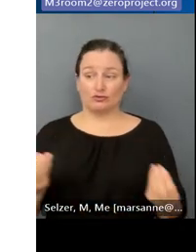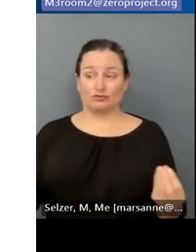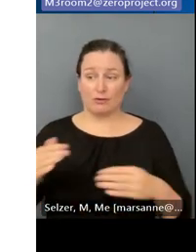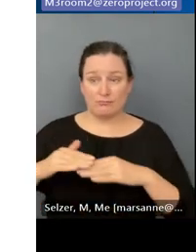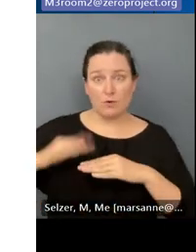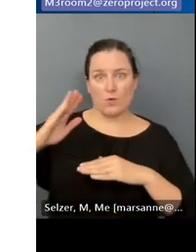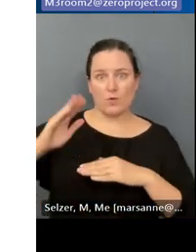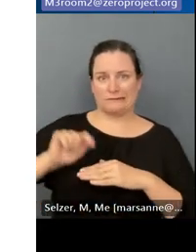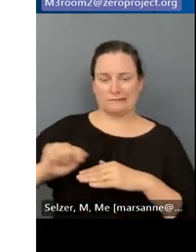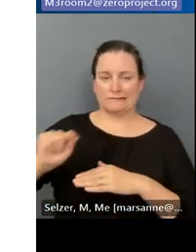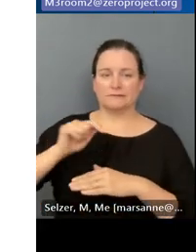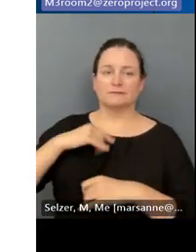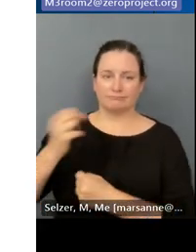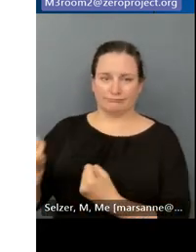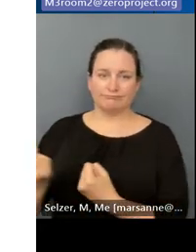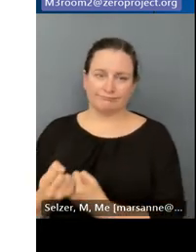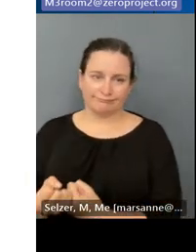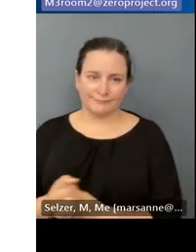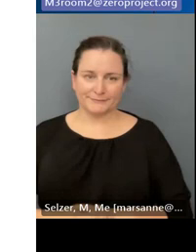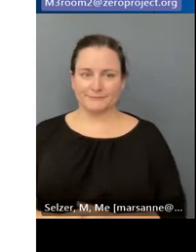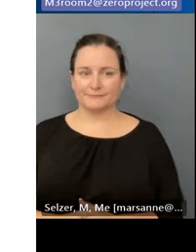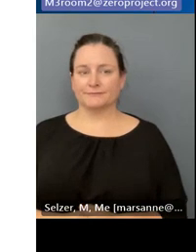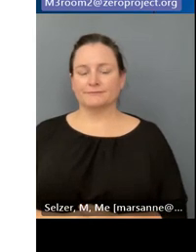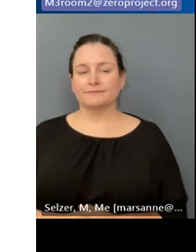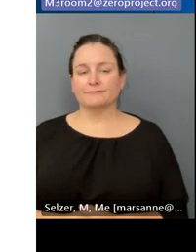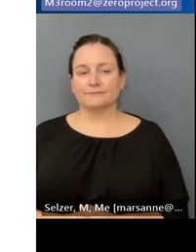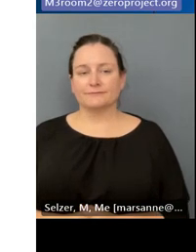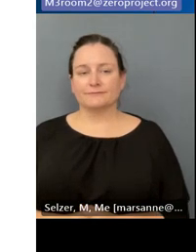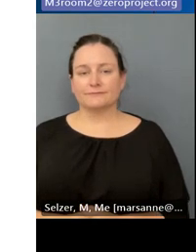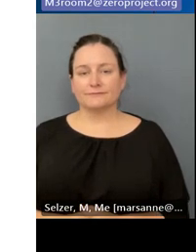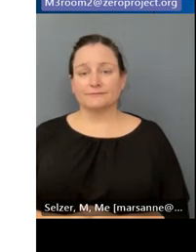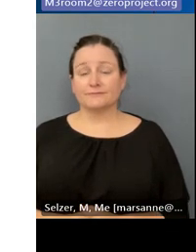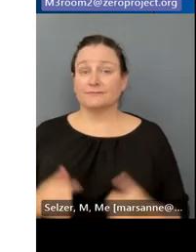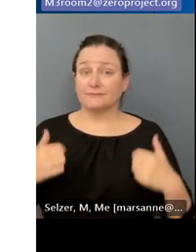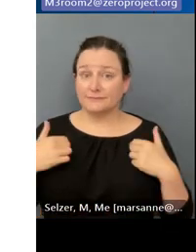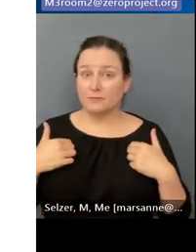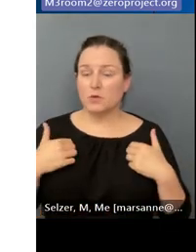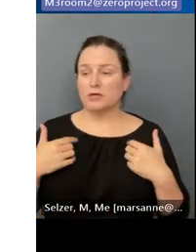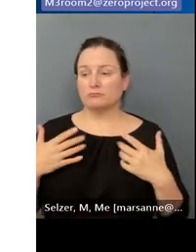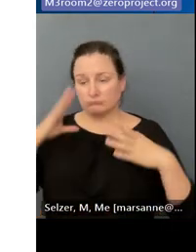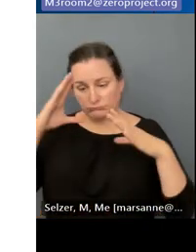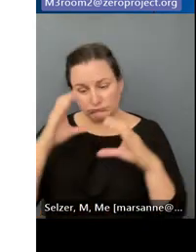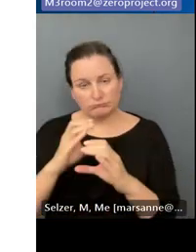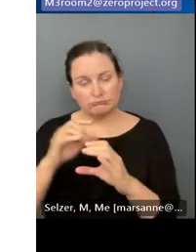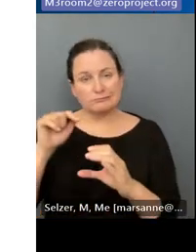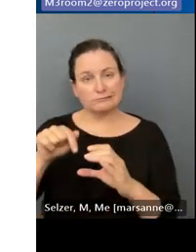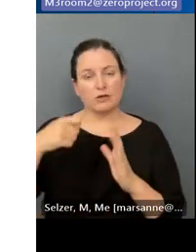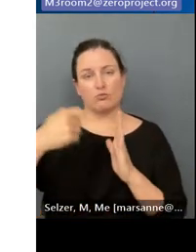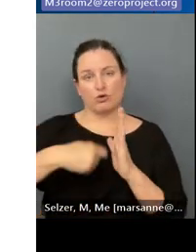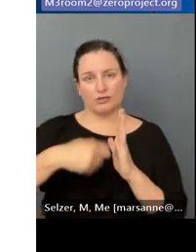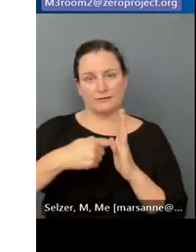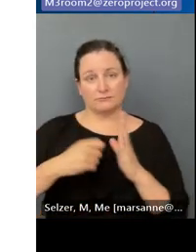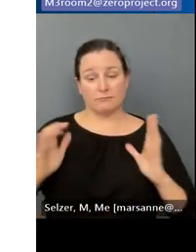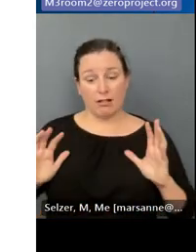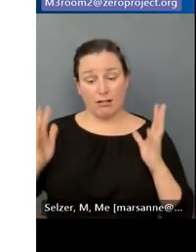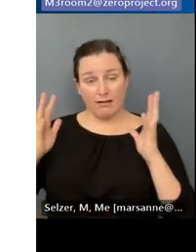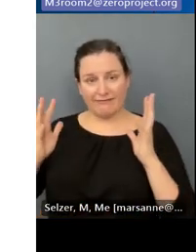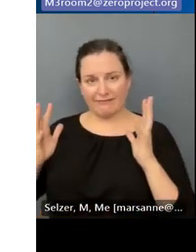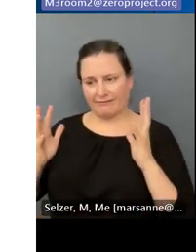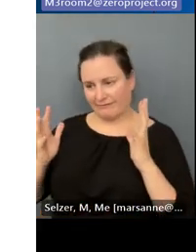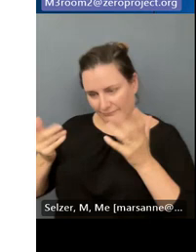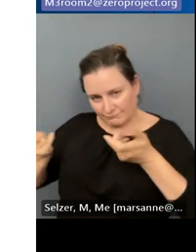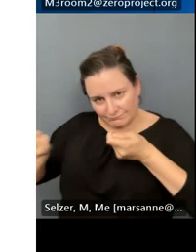continue. We have the process to build the projects of life, for example, together, the families, the people